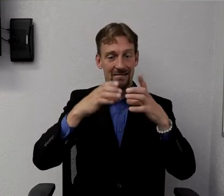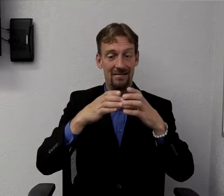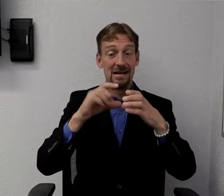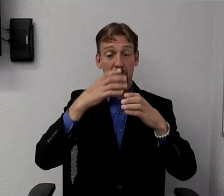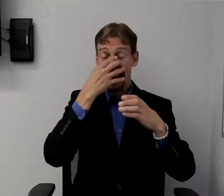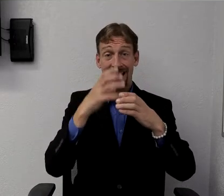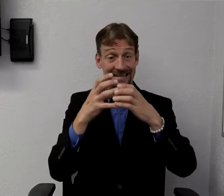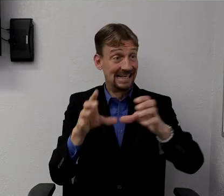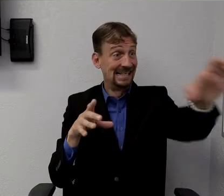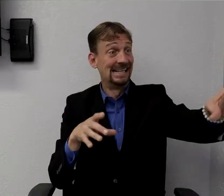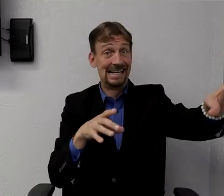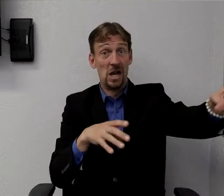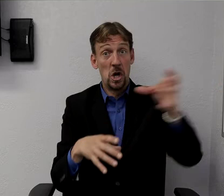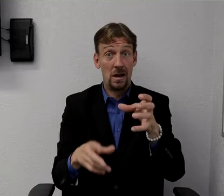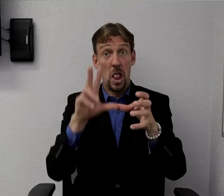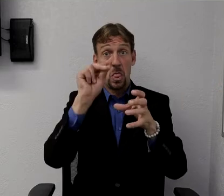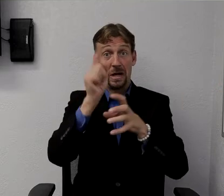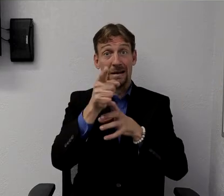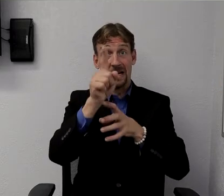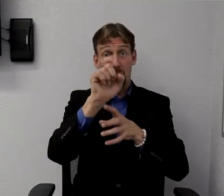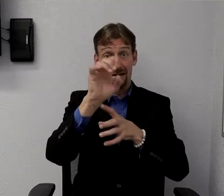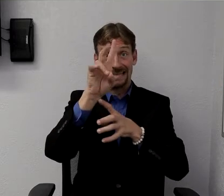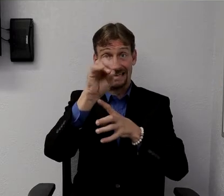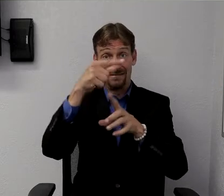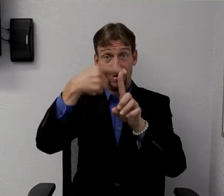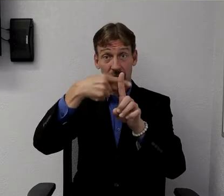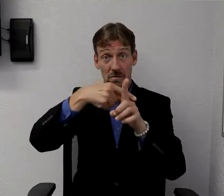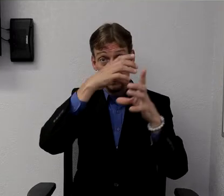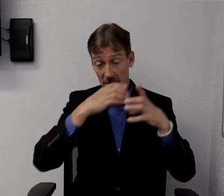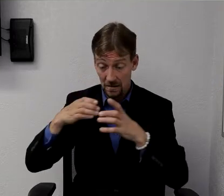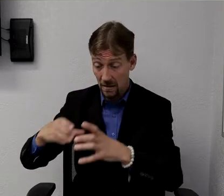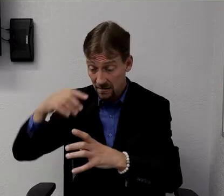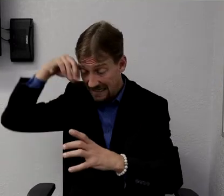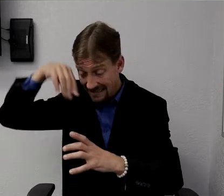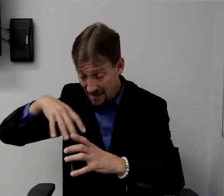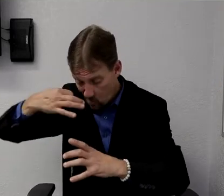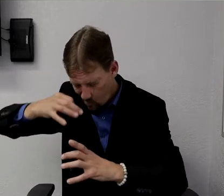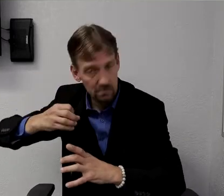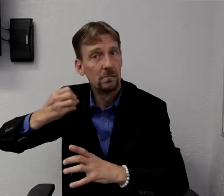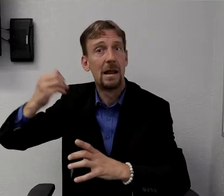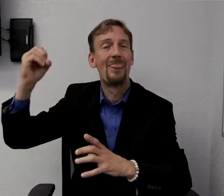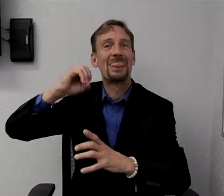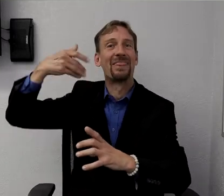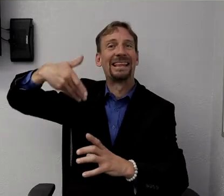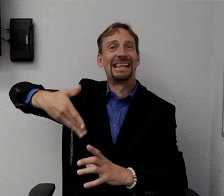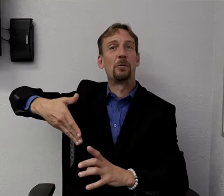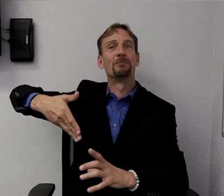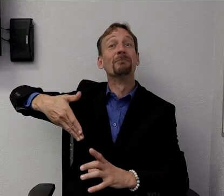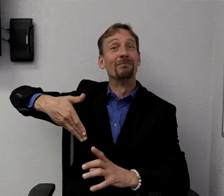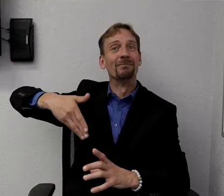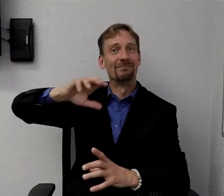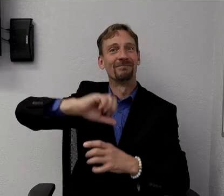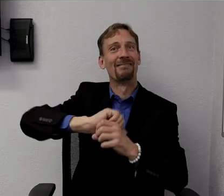them out, put them back under the microscope, and there was no virus whatsoever. So that's a technique. The CDC hasn't come out yet